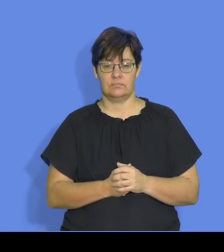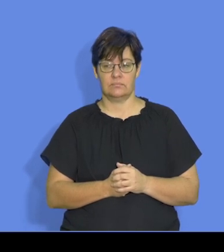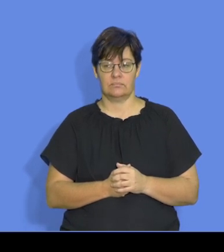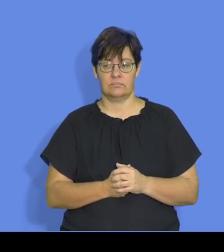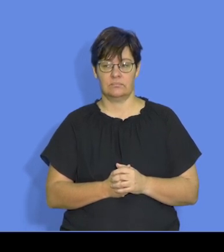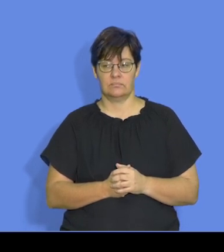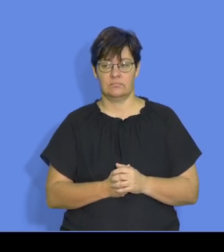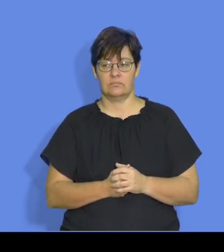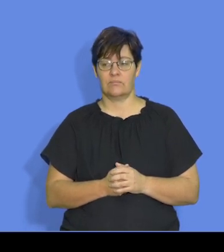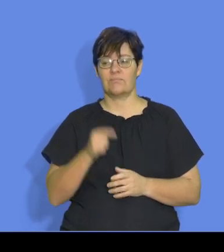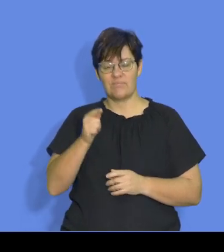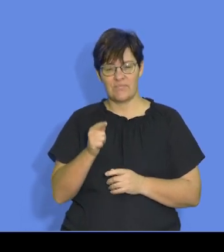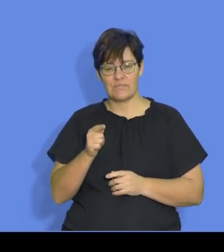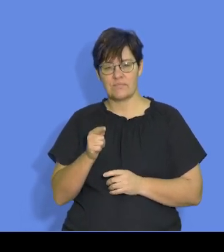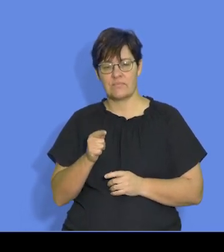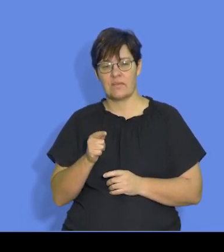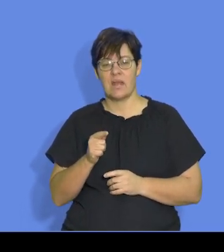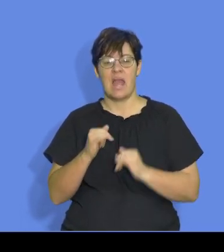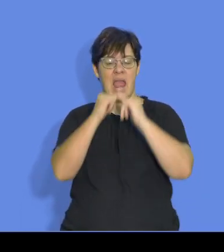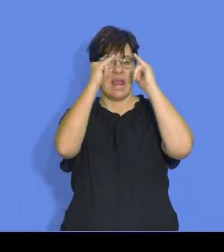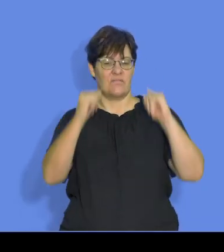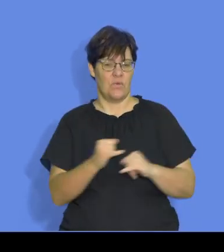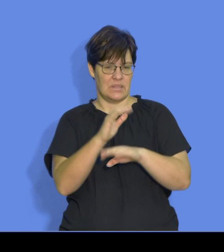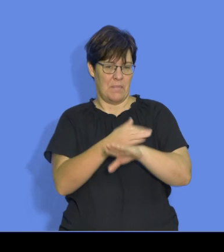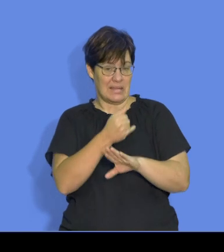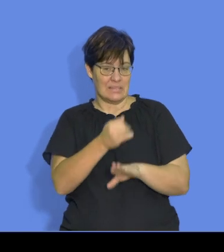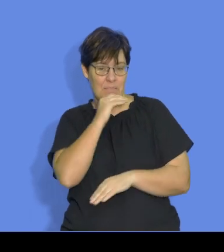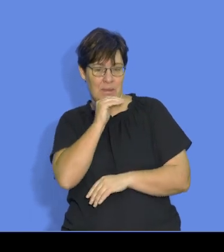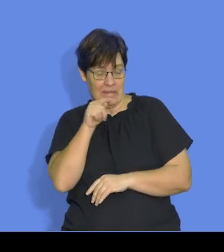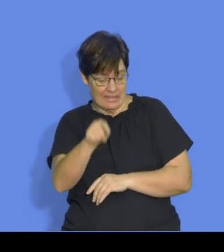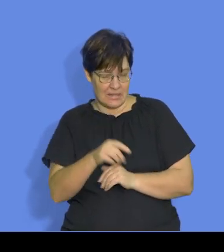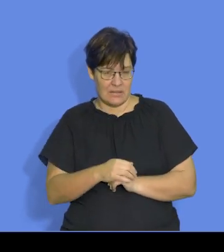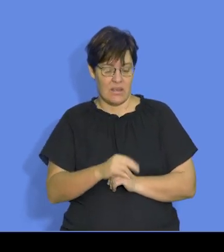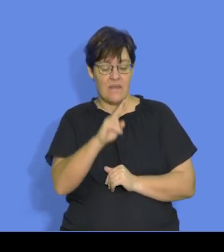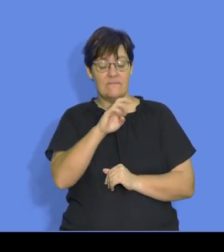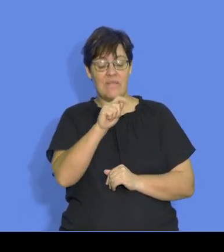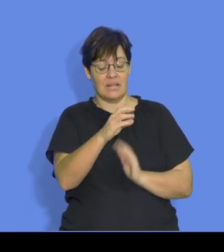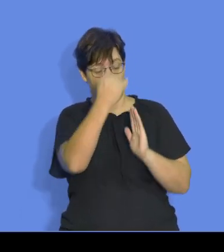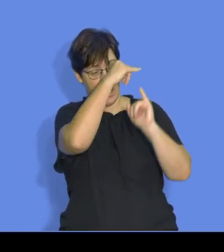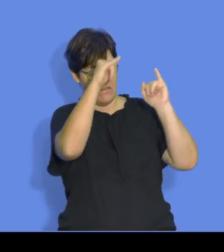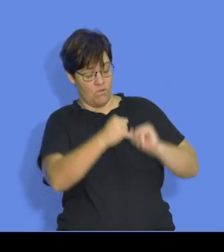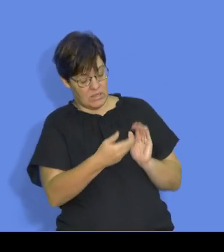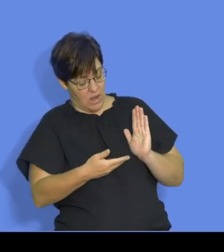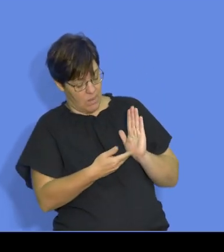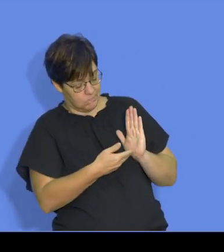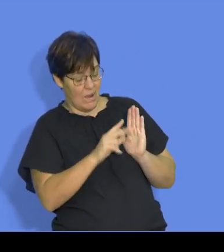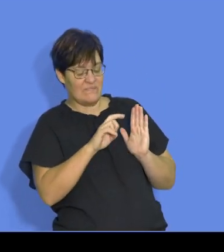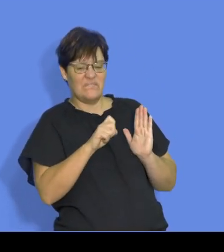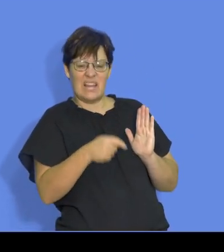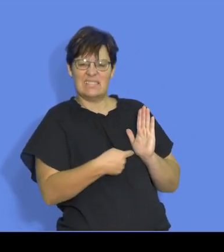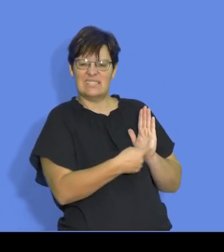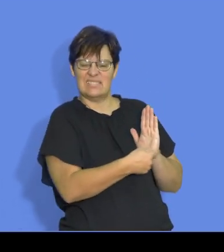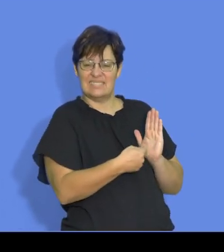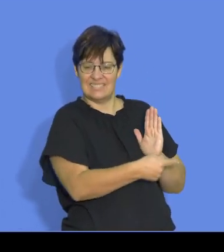This is what we mean by the invoice based. It means that the VAT is charged to customers and is due to